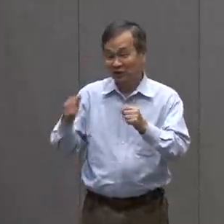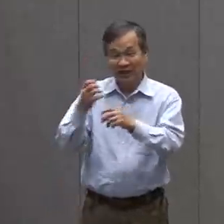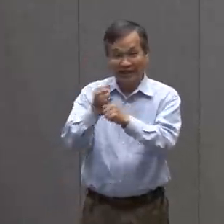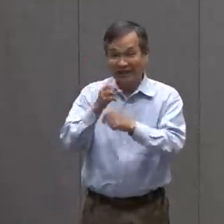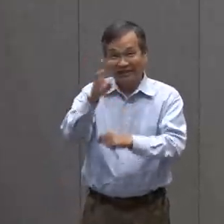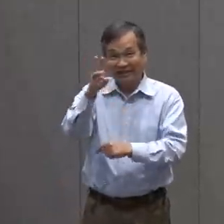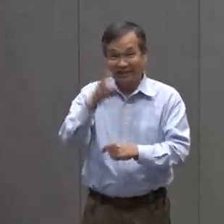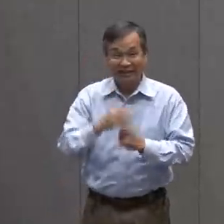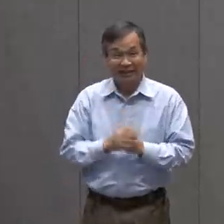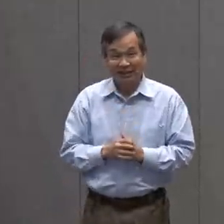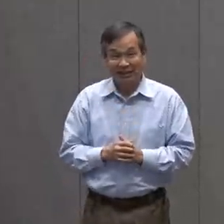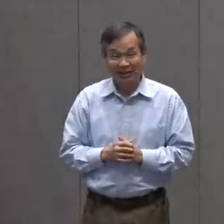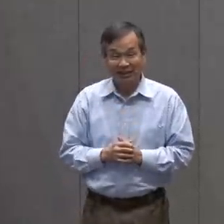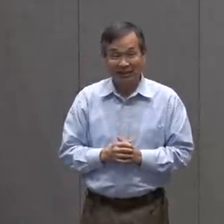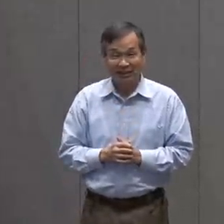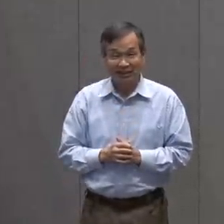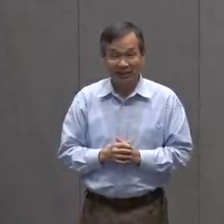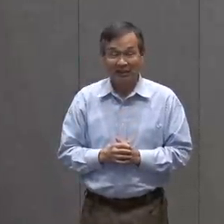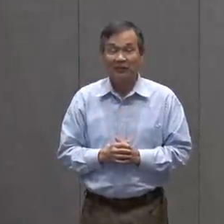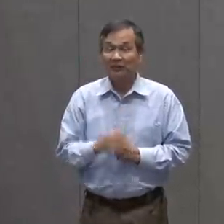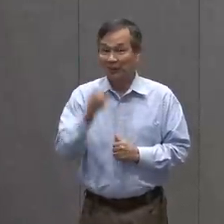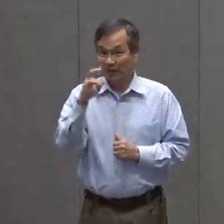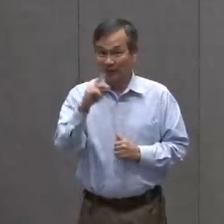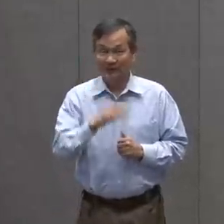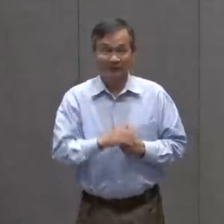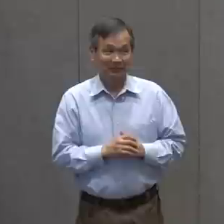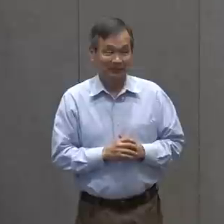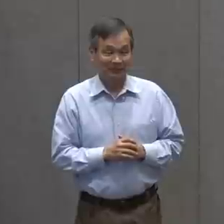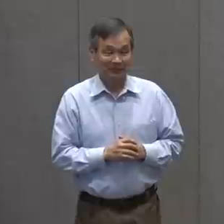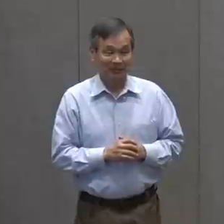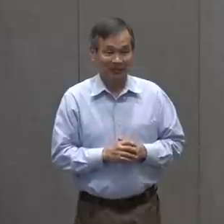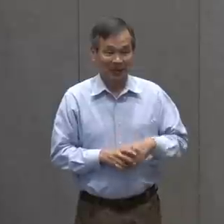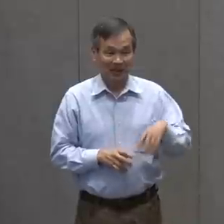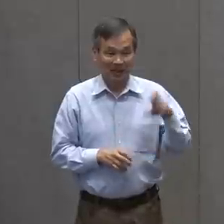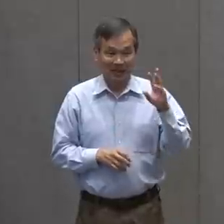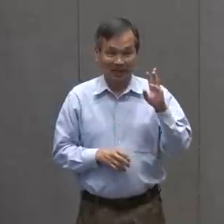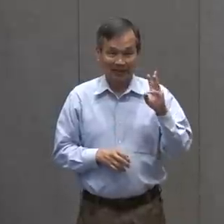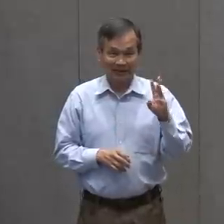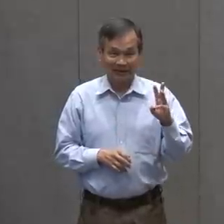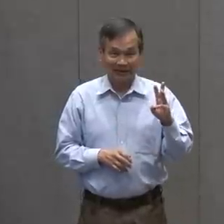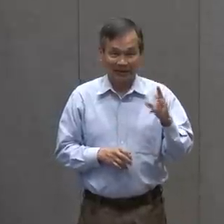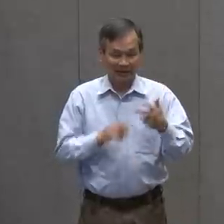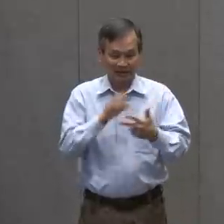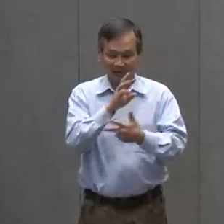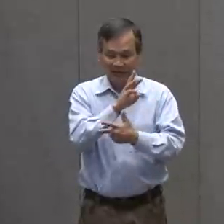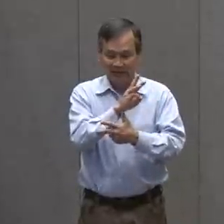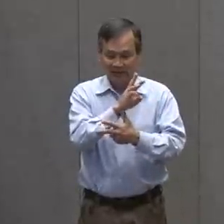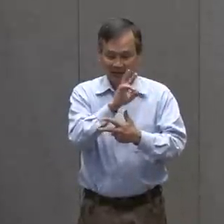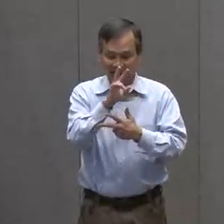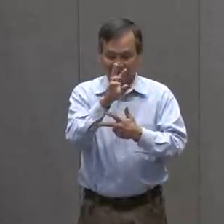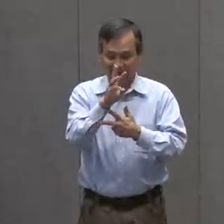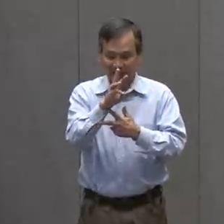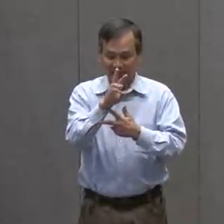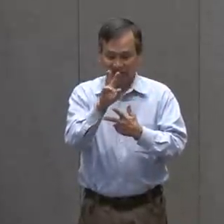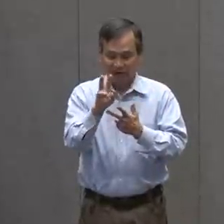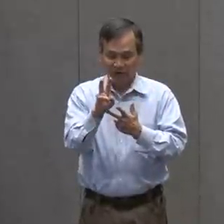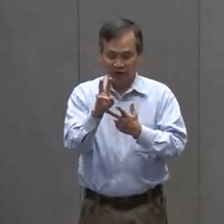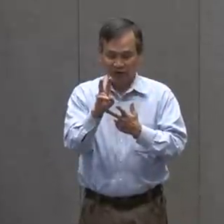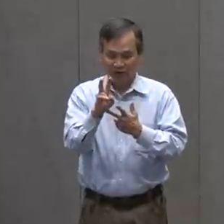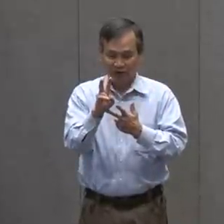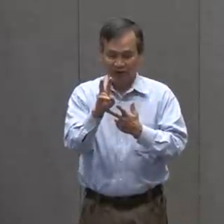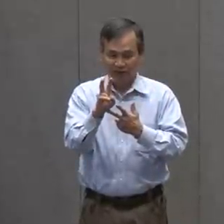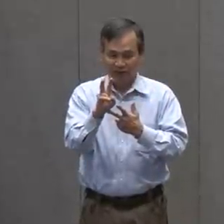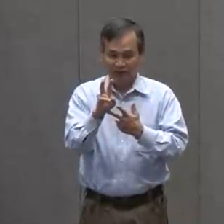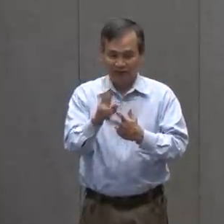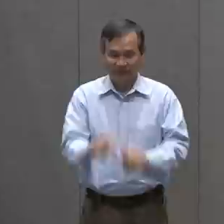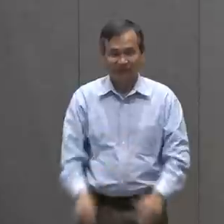Let's see. Okay. I have a six, and a two. So